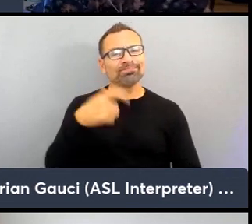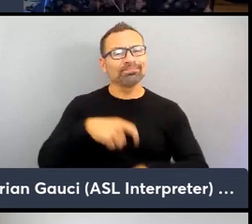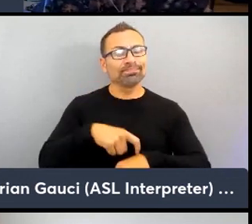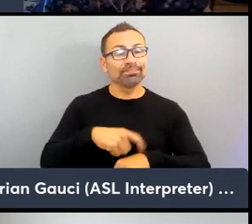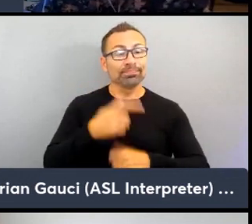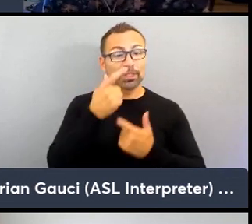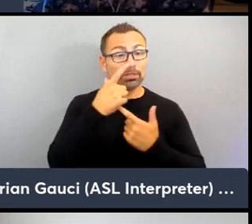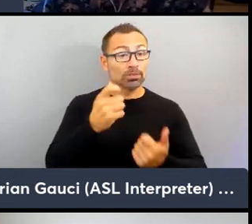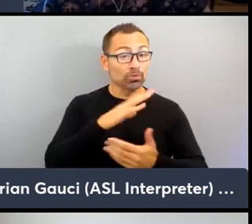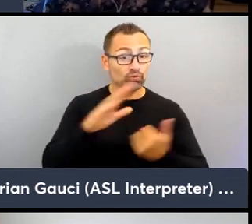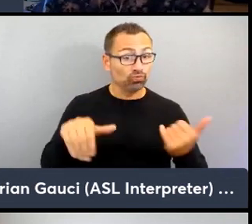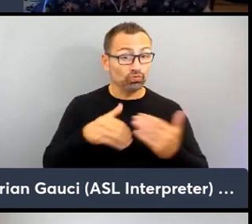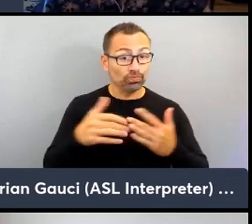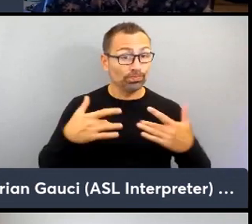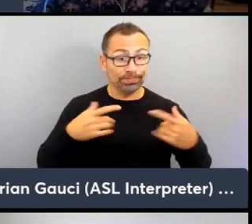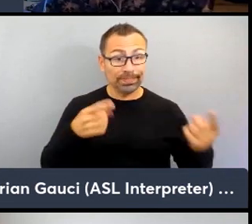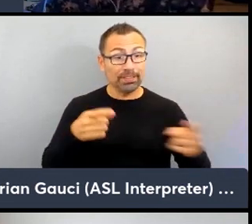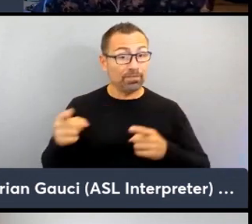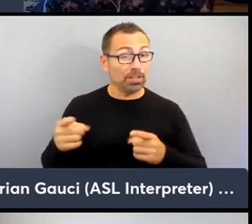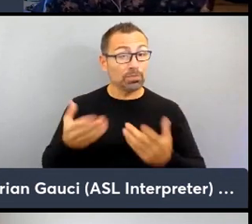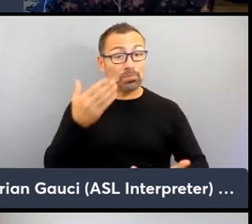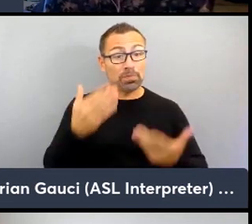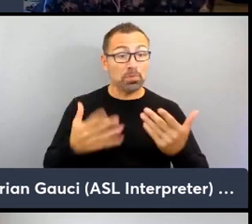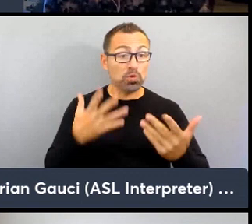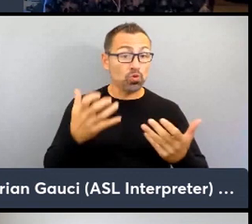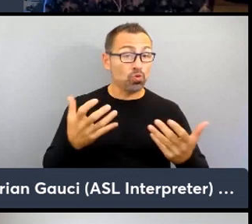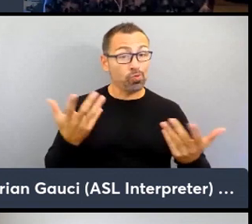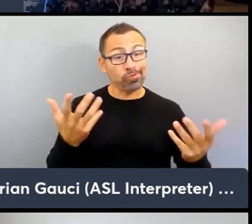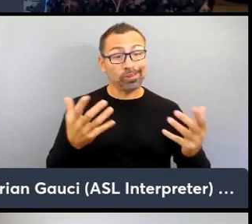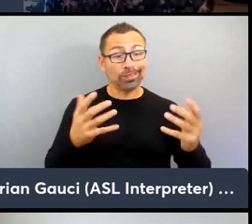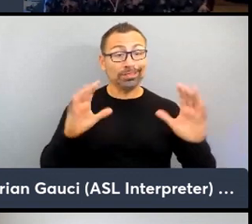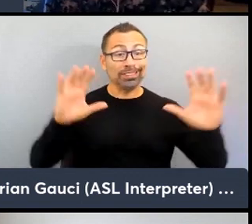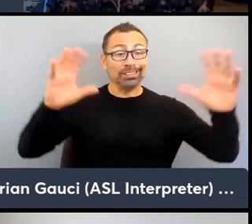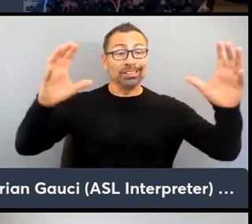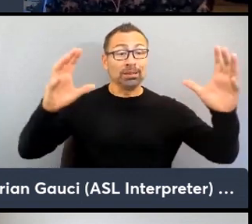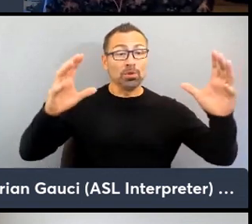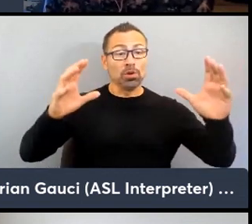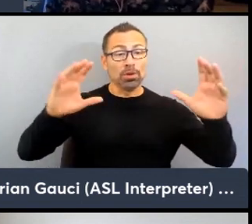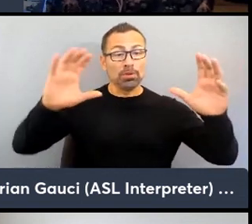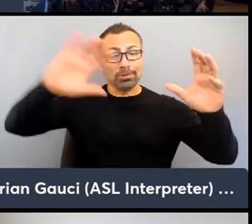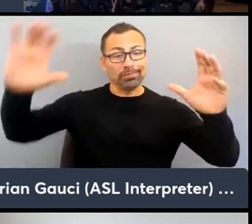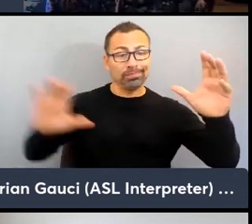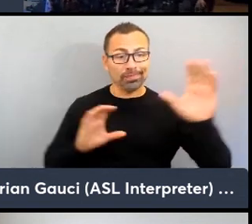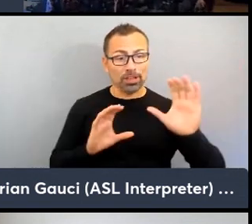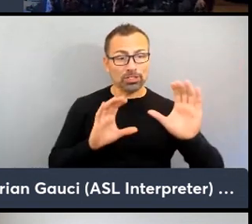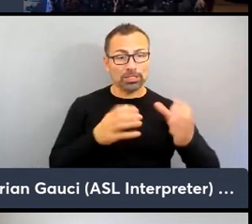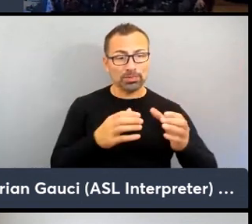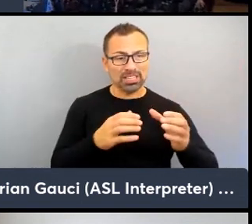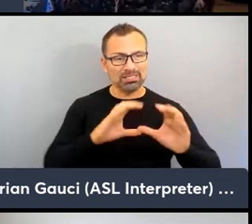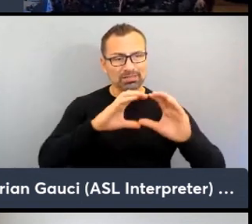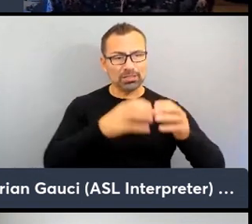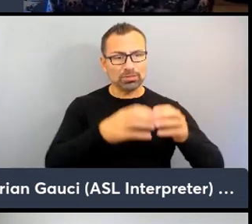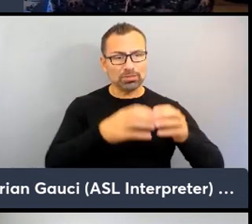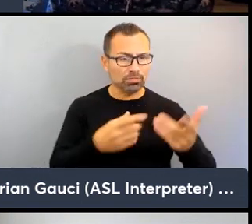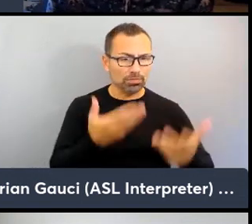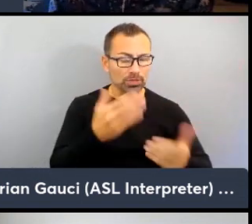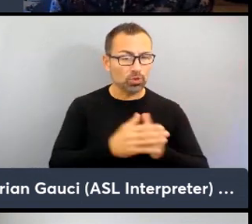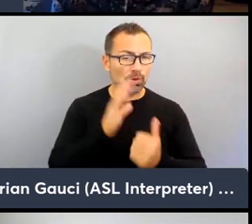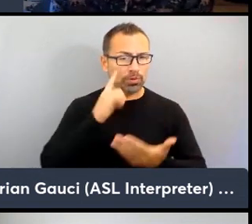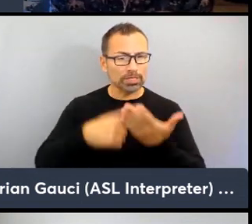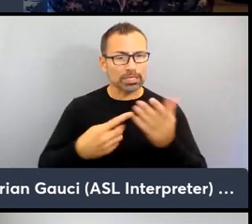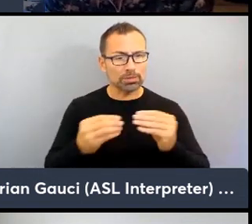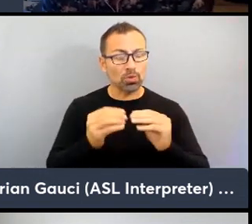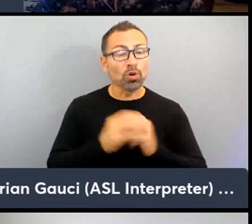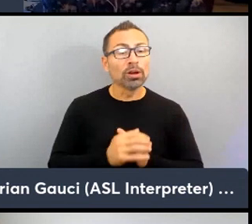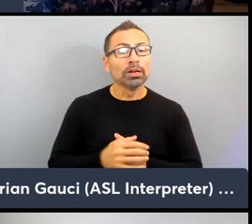in all the events. You may be only interested in a subset of events. So we'll go into that in a bit. The second area I'd like to call out in terms of use cases, one of them